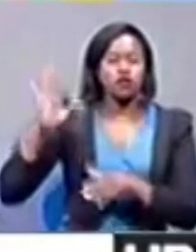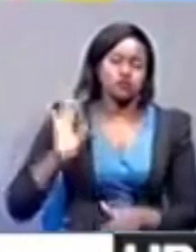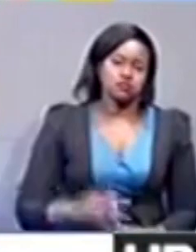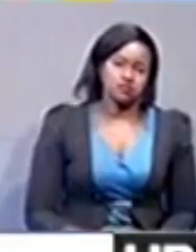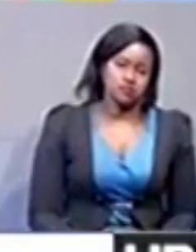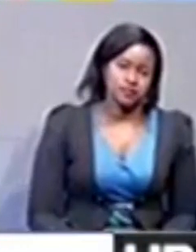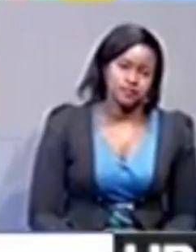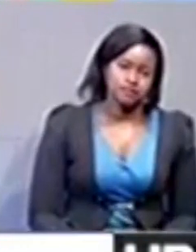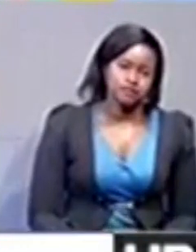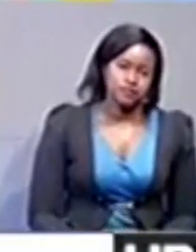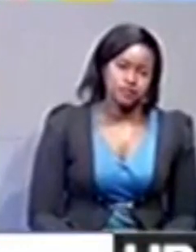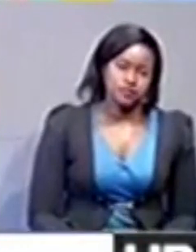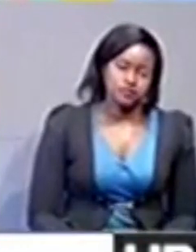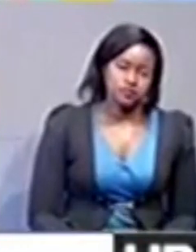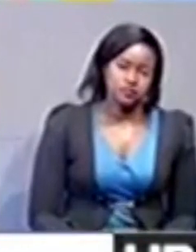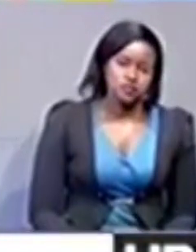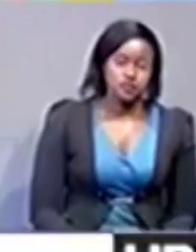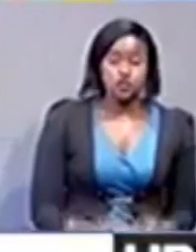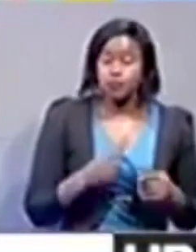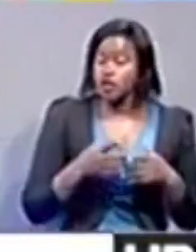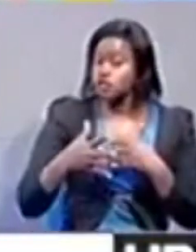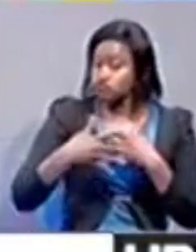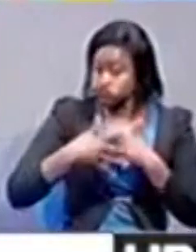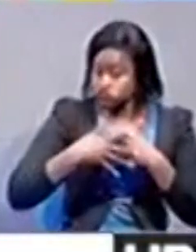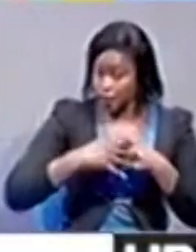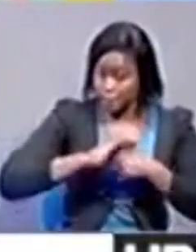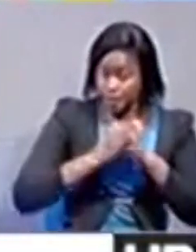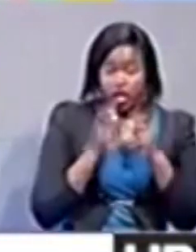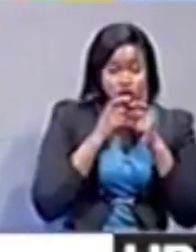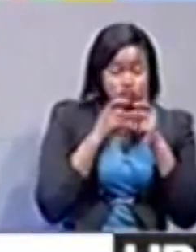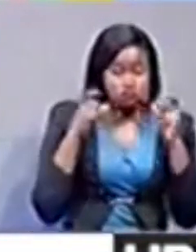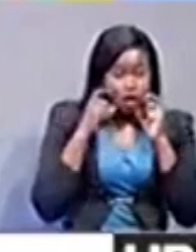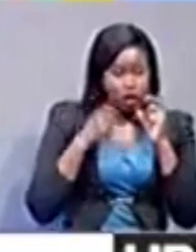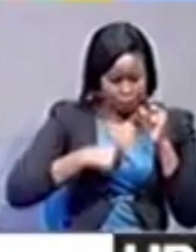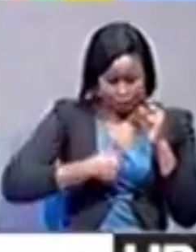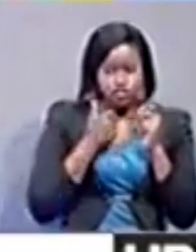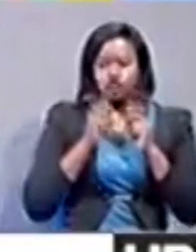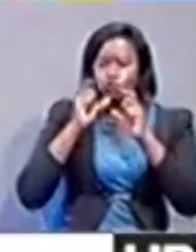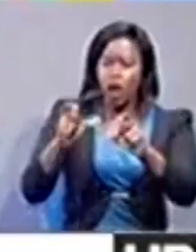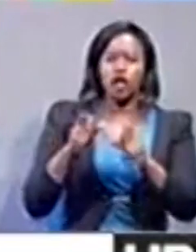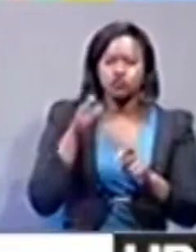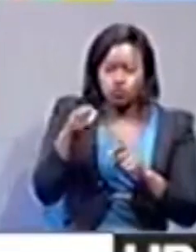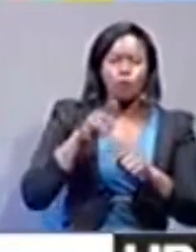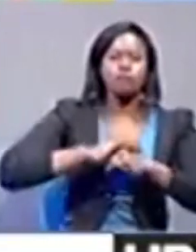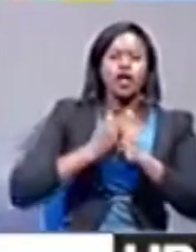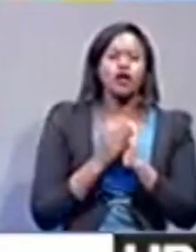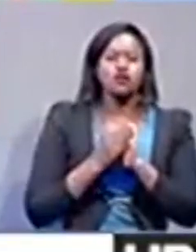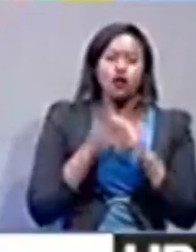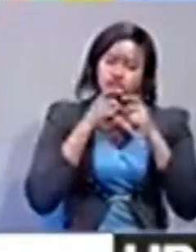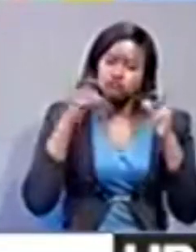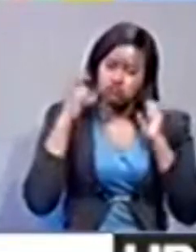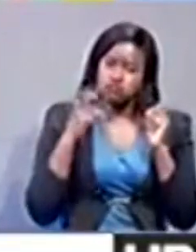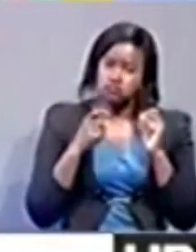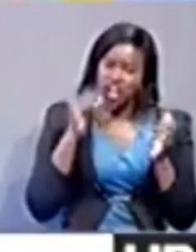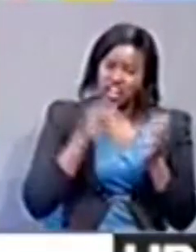But the factories which made them, I am the one who told them, you make the masks. I don't want